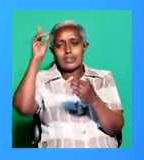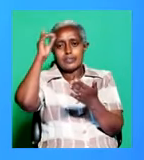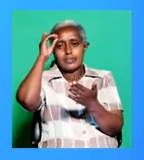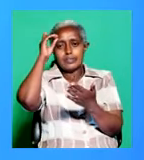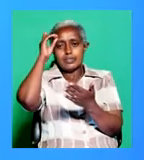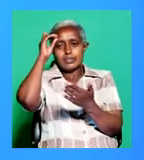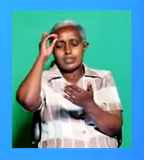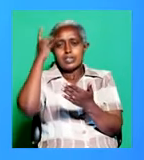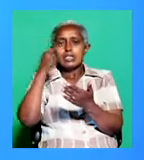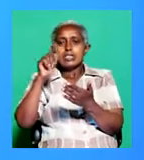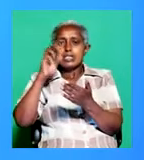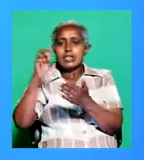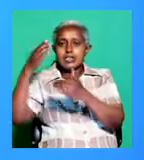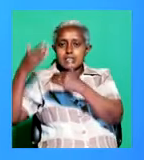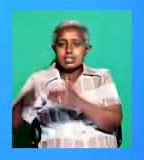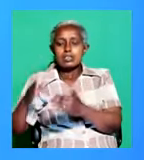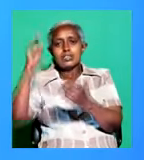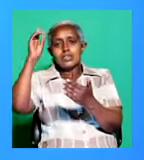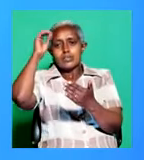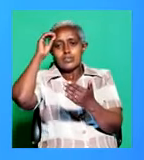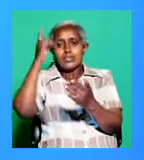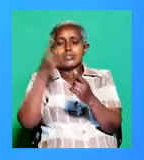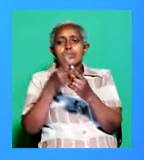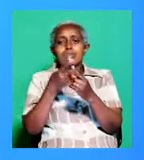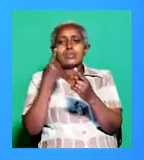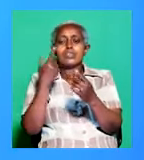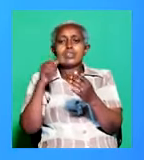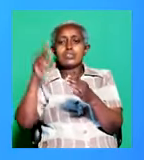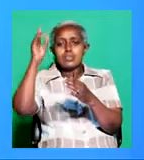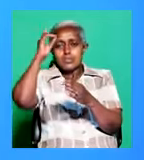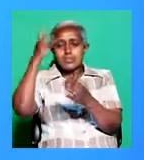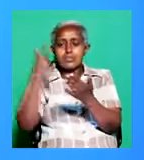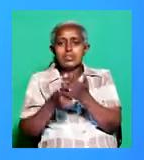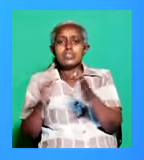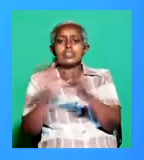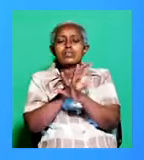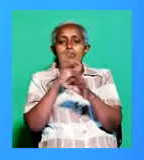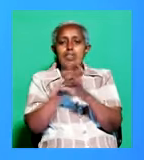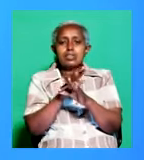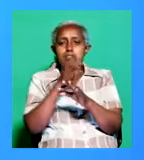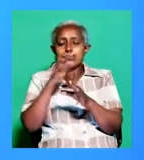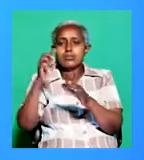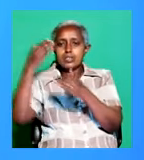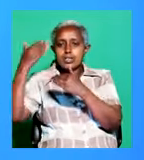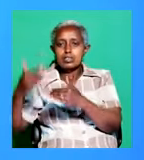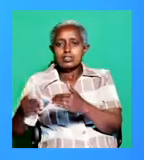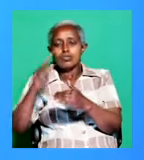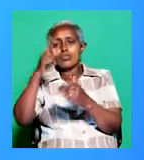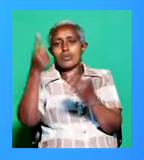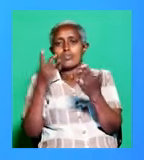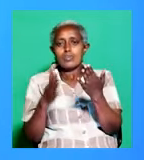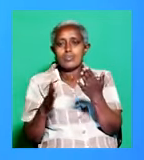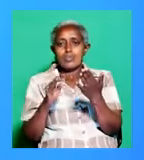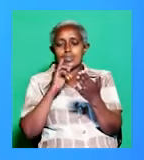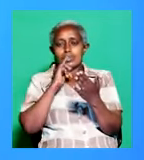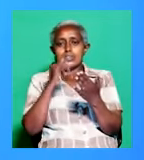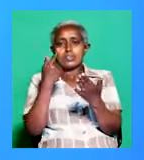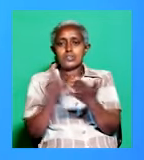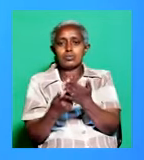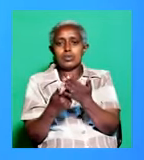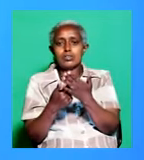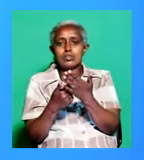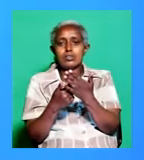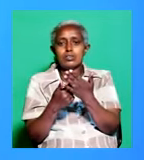derivative. The right side derivative, or the derivative of this function from the right side of 1 over 4, is this